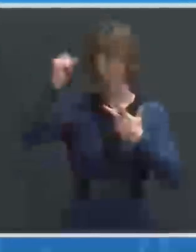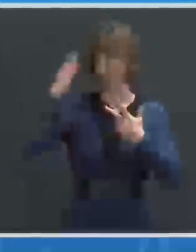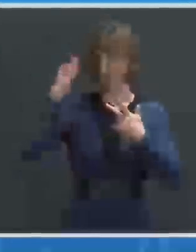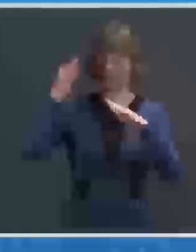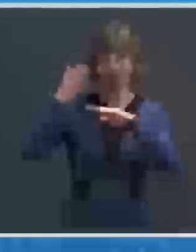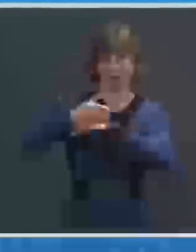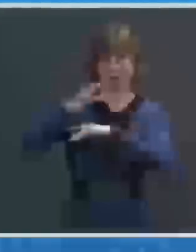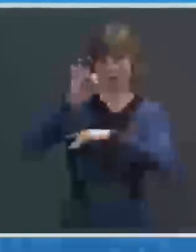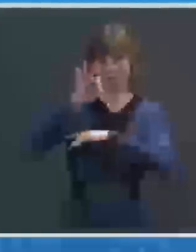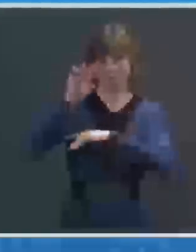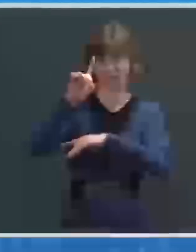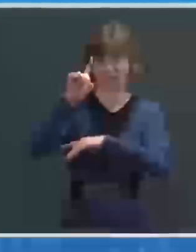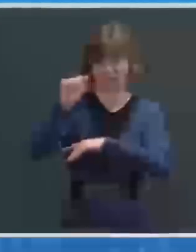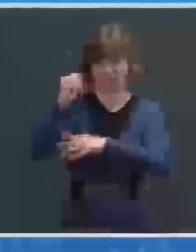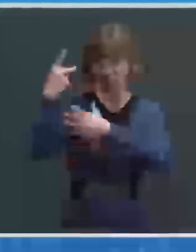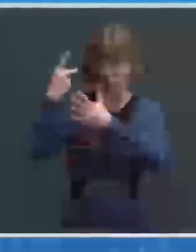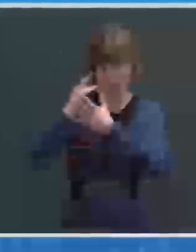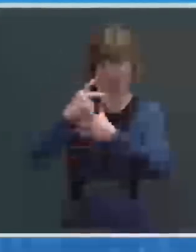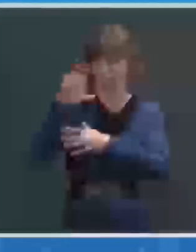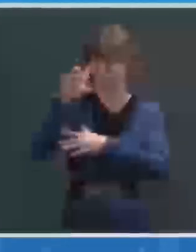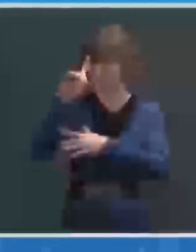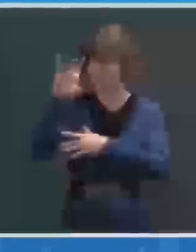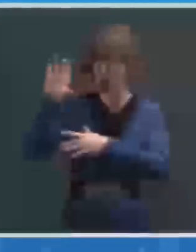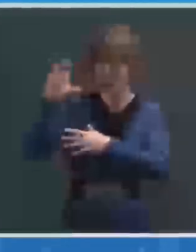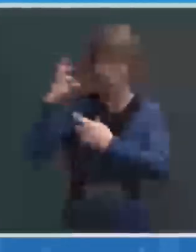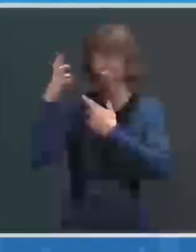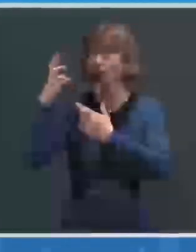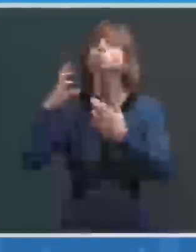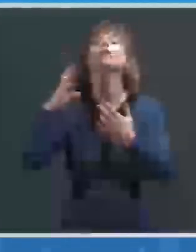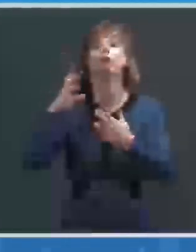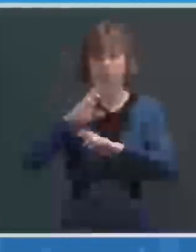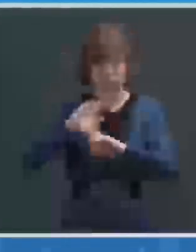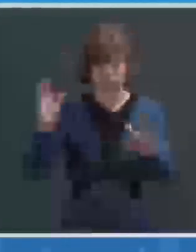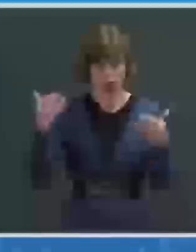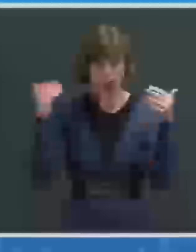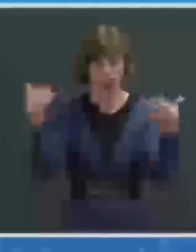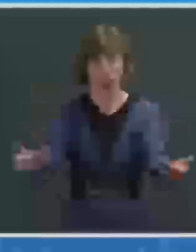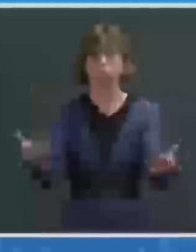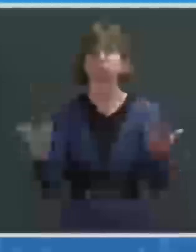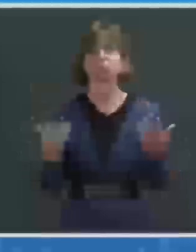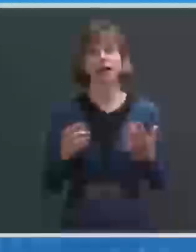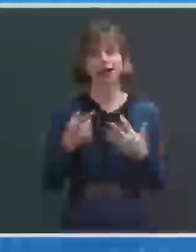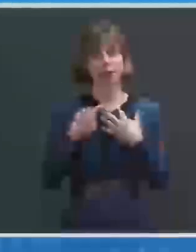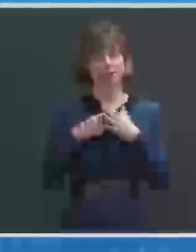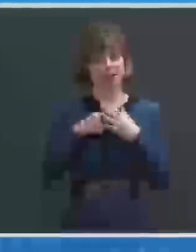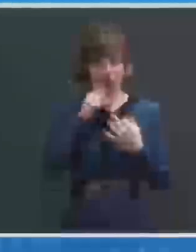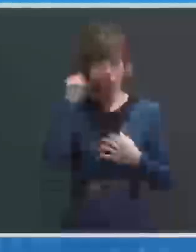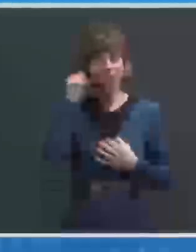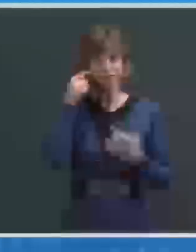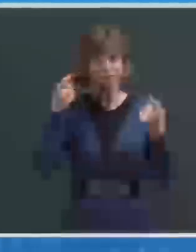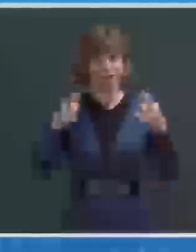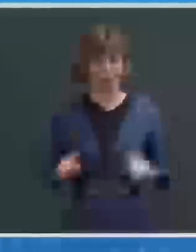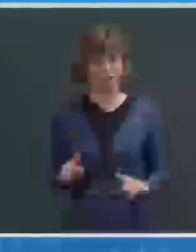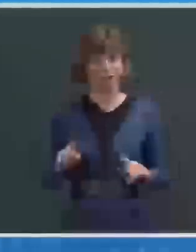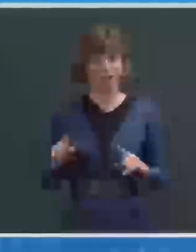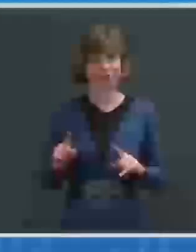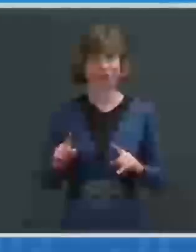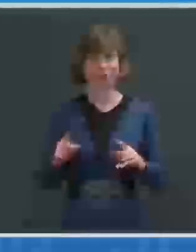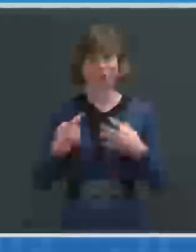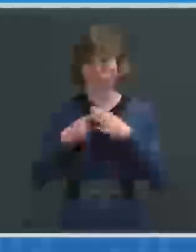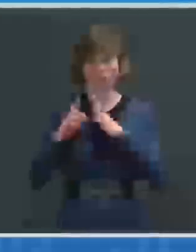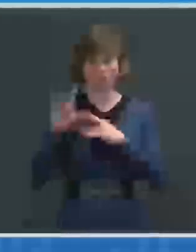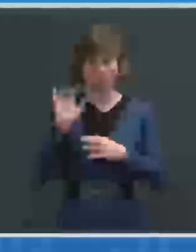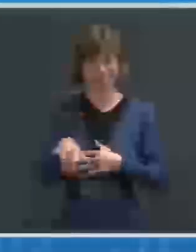and CDC recommendations. Starting yesterday, we began executing on our plans by